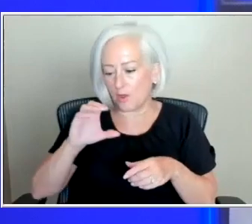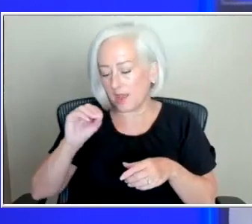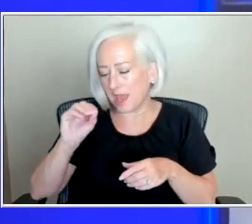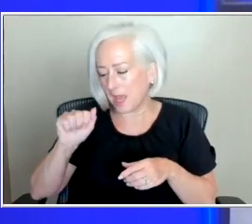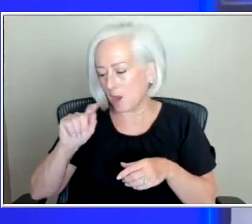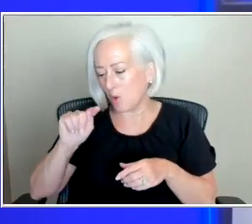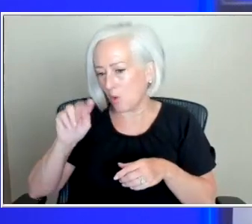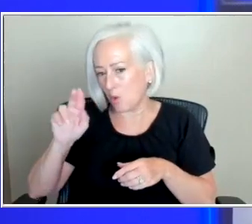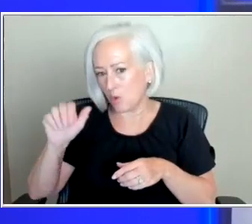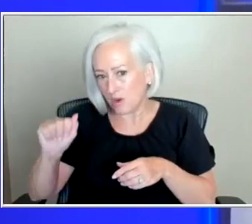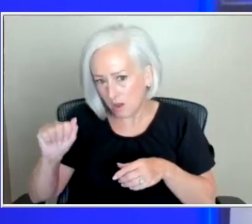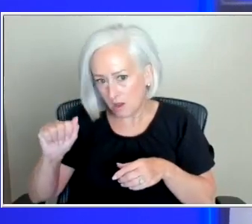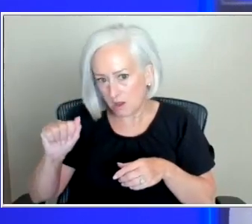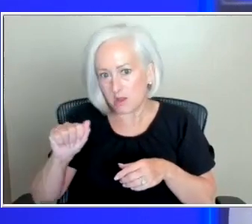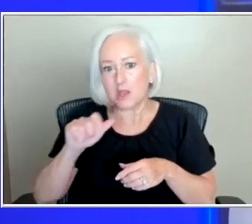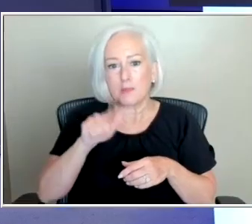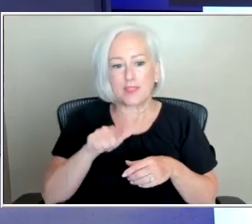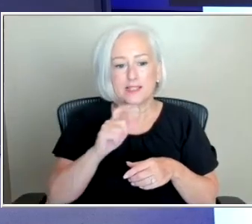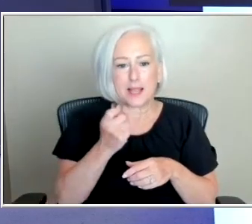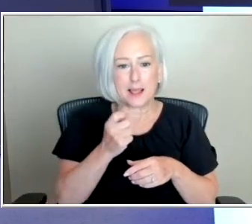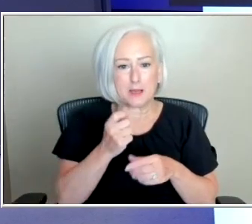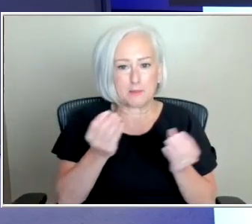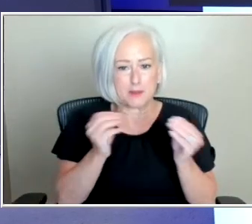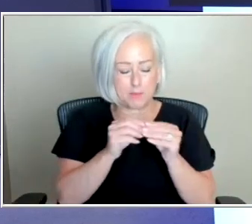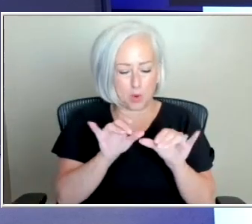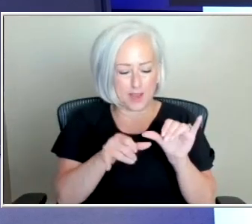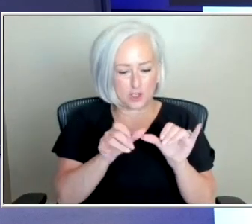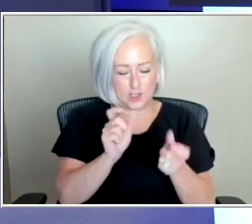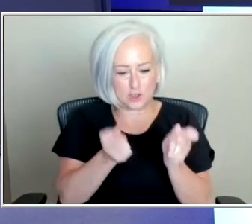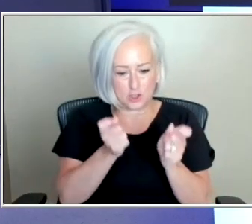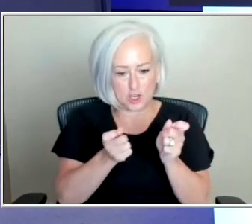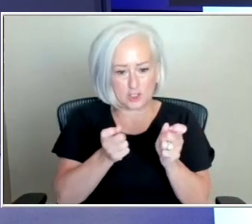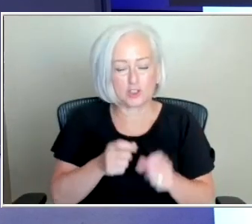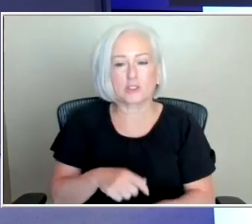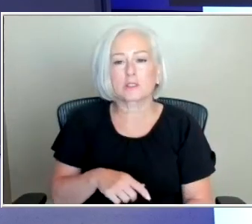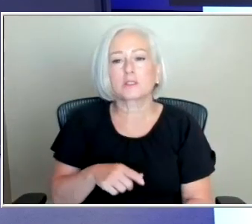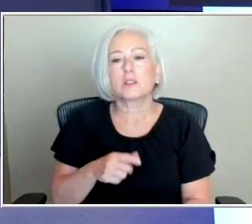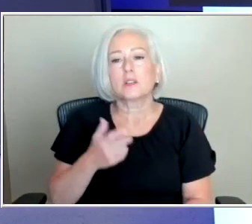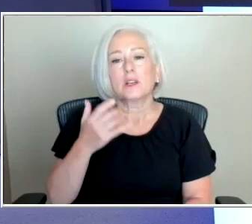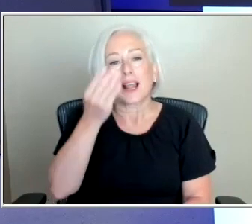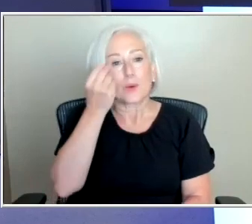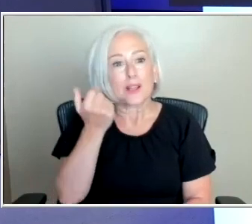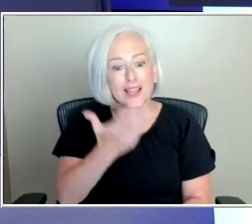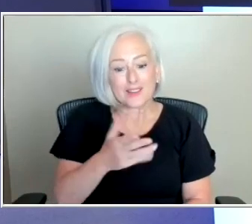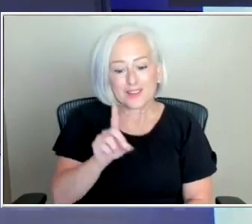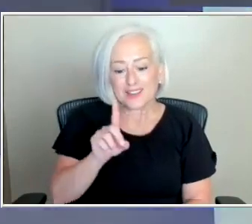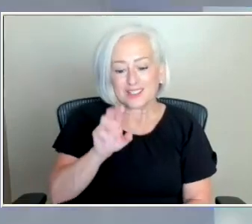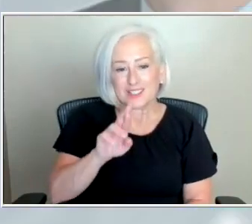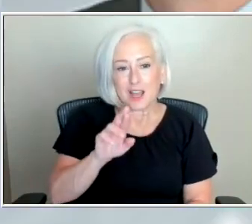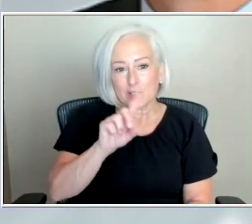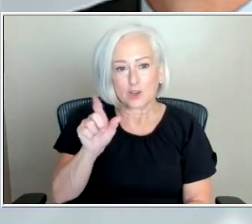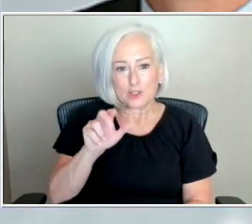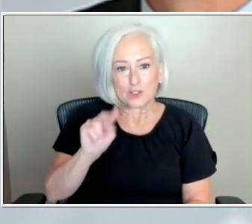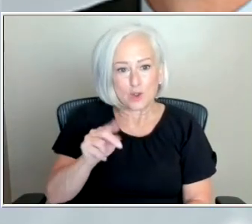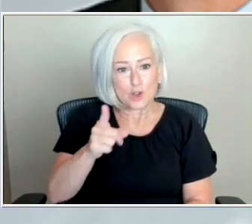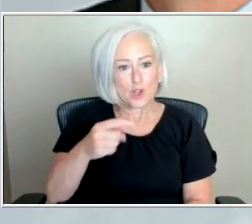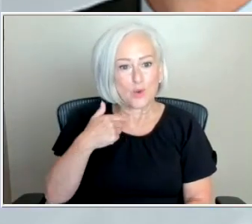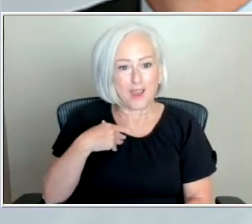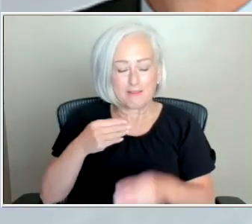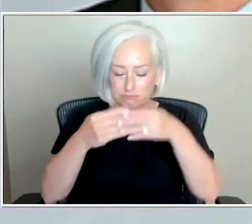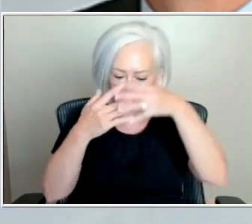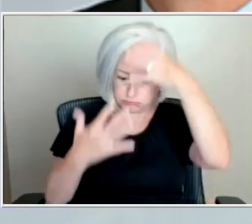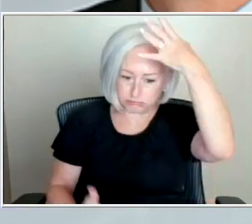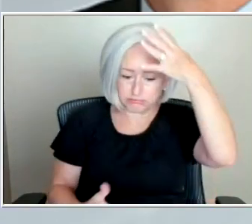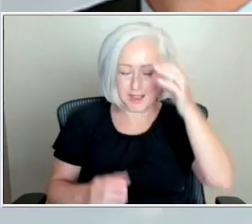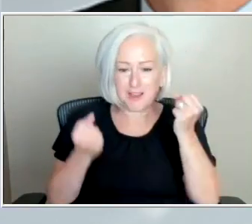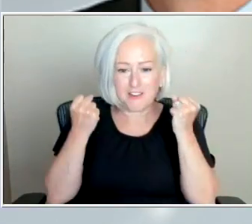with engineering changes. So. Oh, well, we should let our viewing audience know that, Dr. Zorda, you're a man of many firsts, I have to say. So I hope